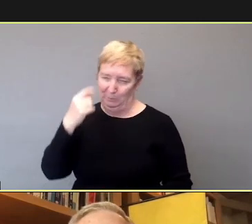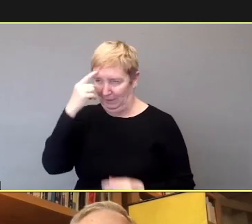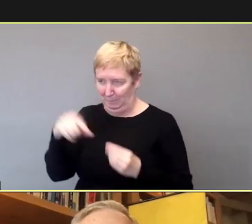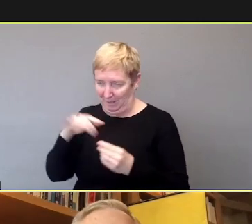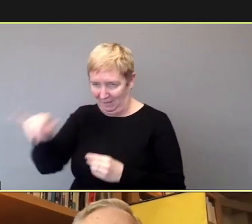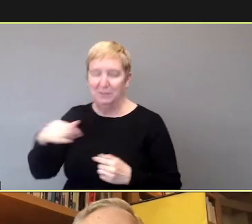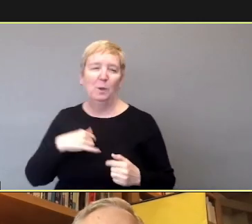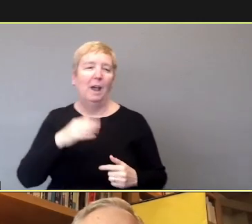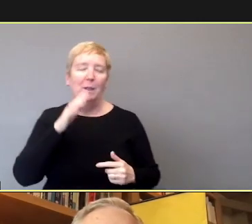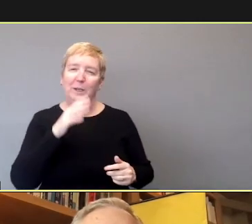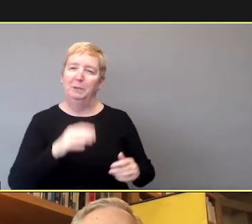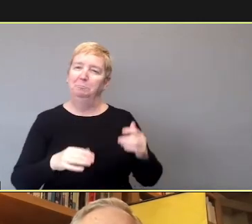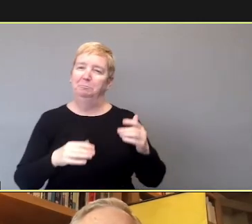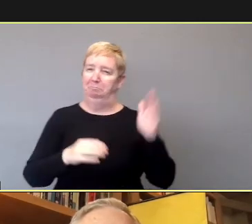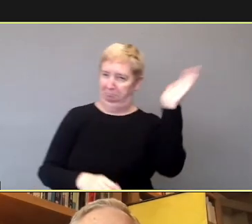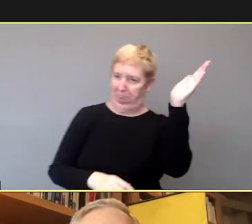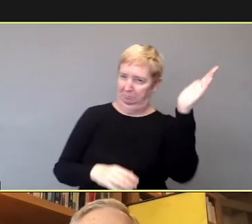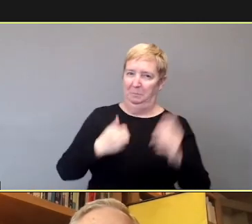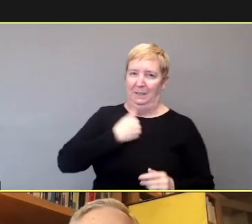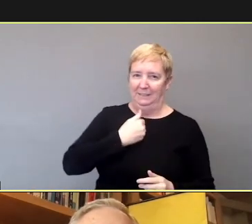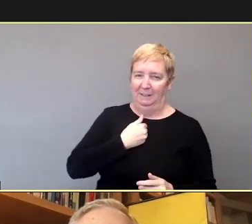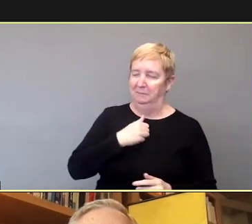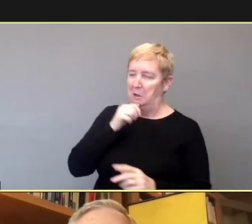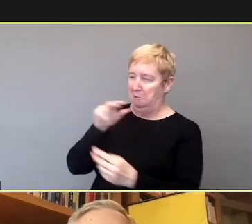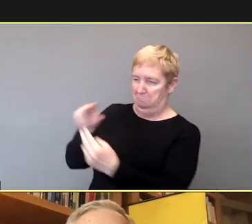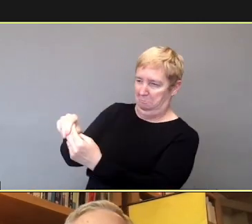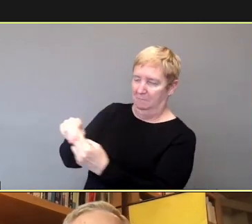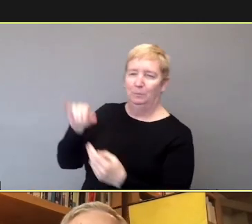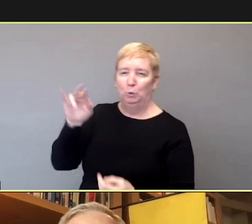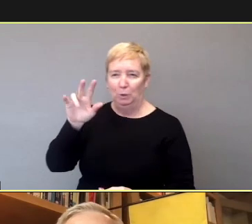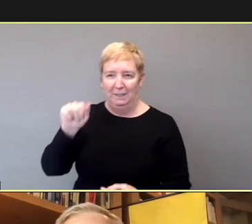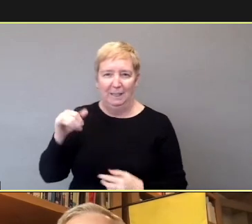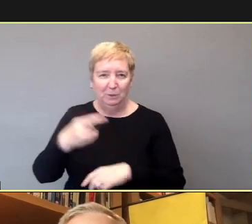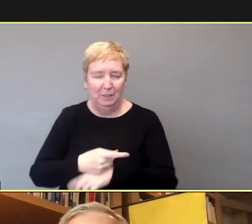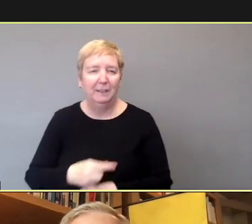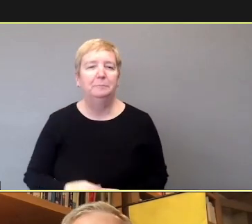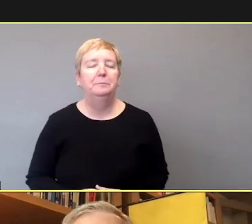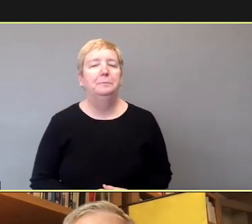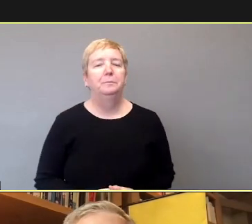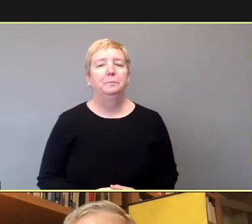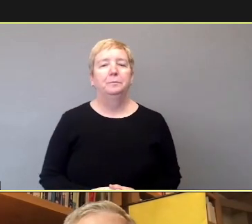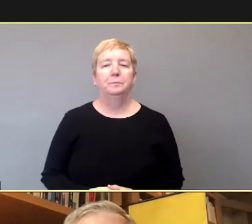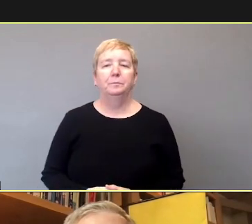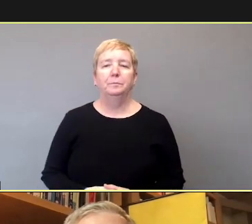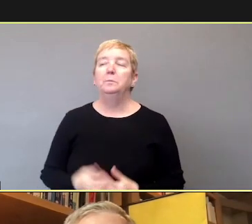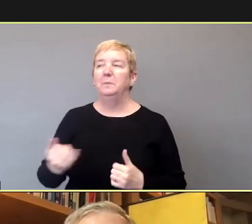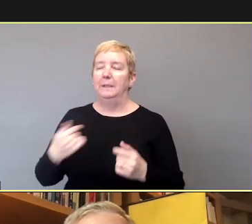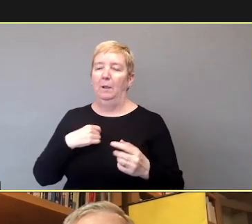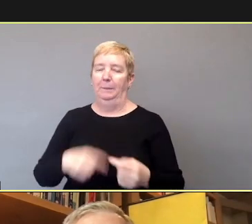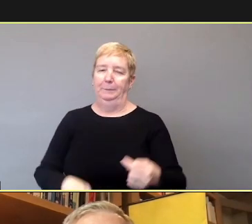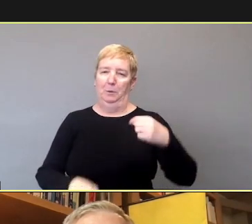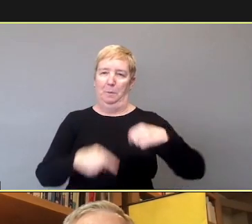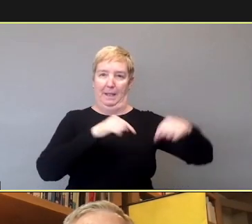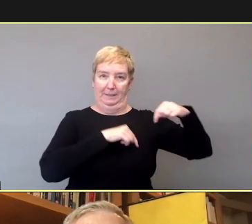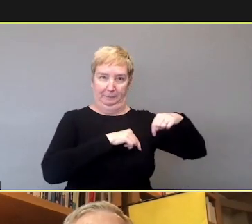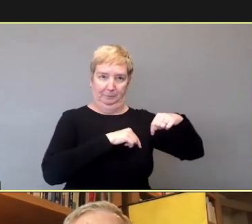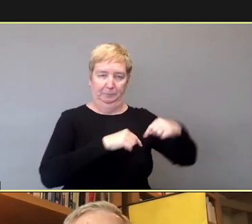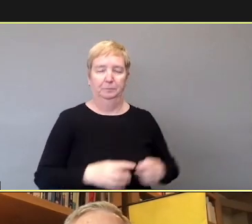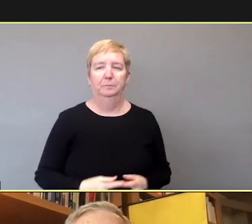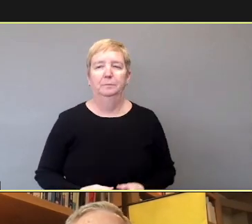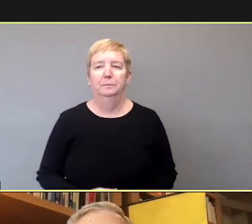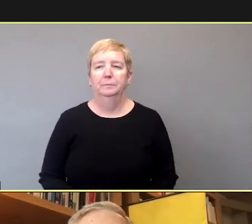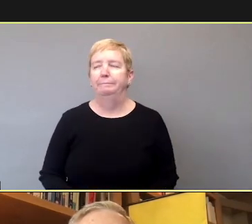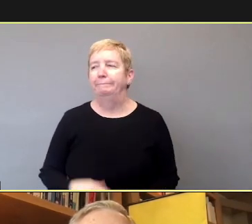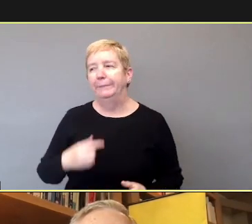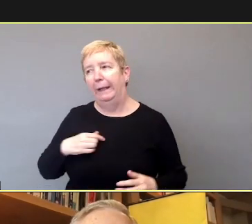back to the web page here. Just a second. I did not rehearse